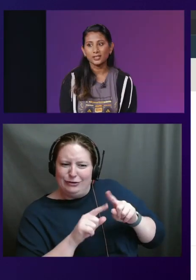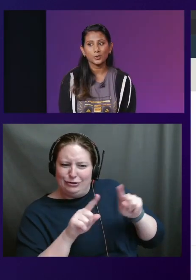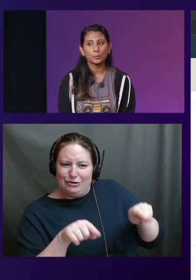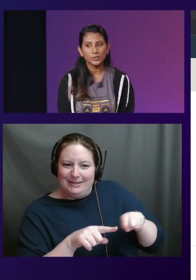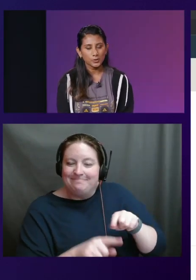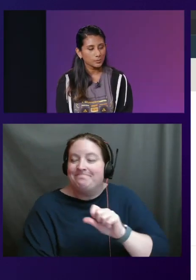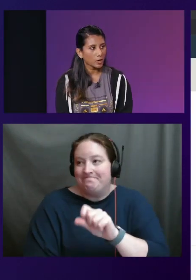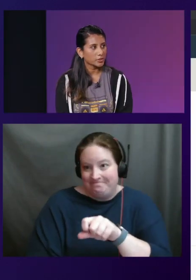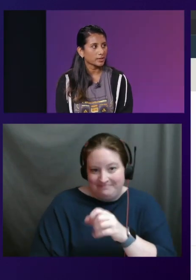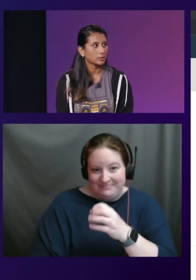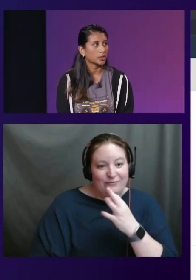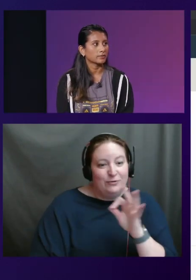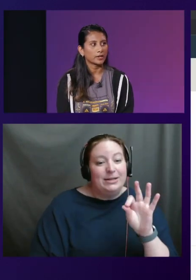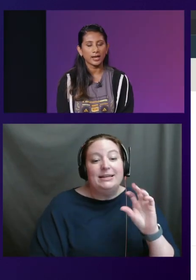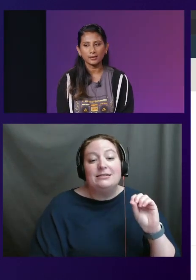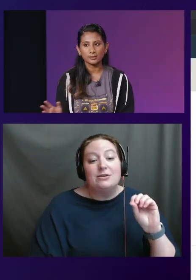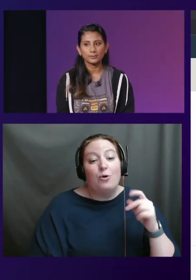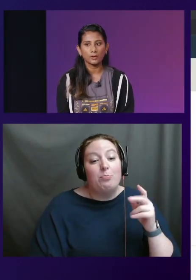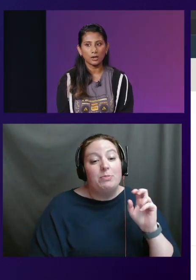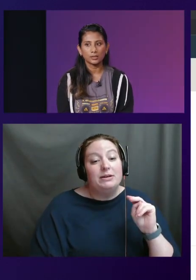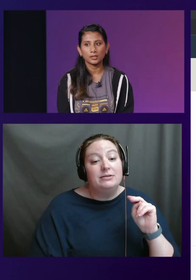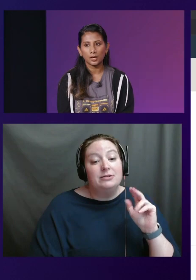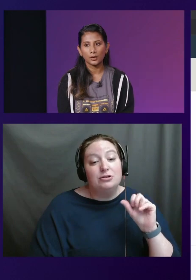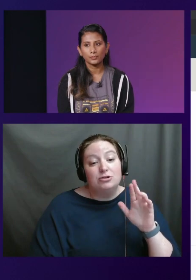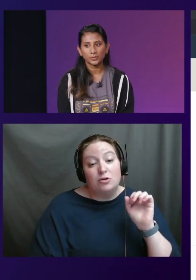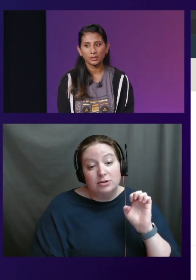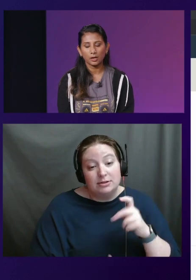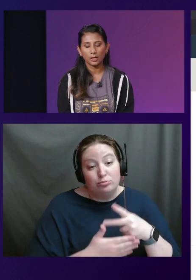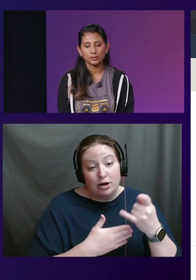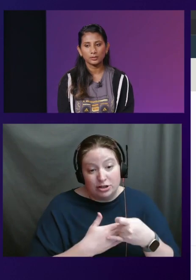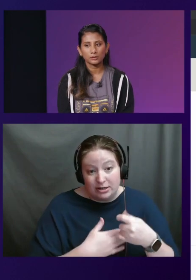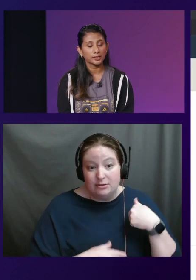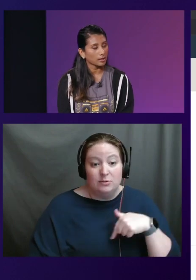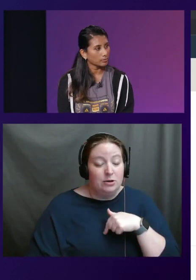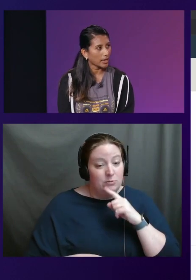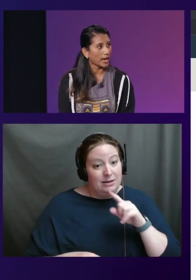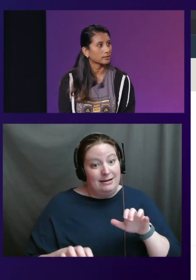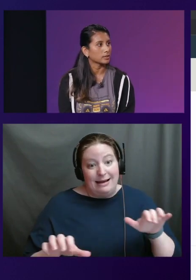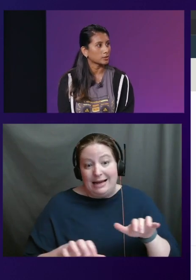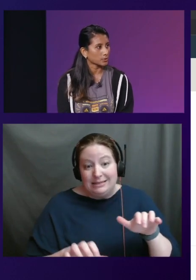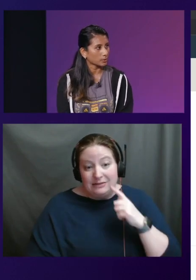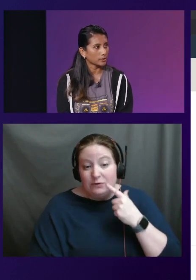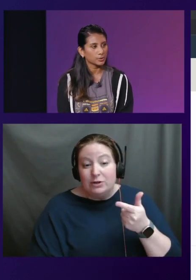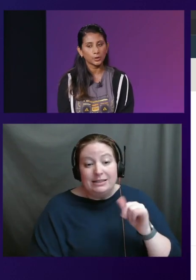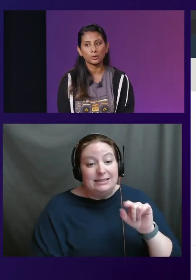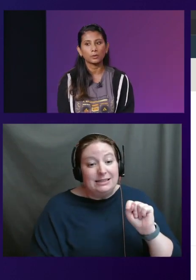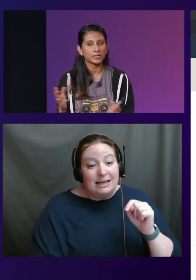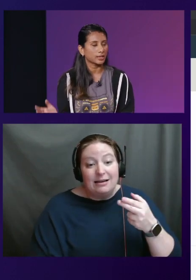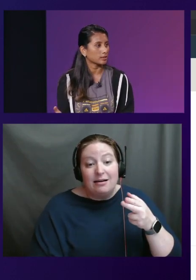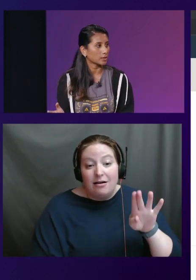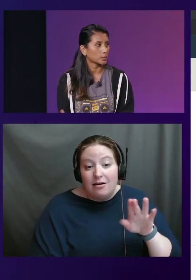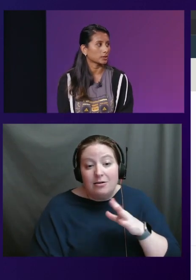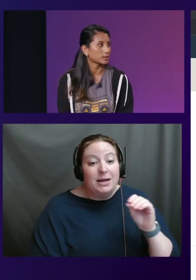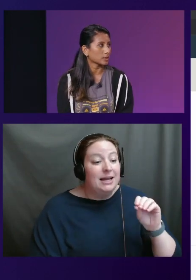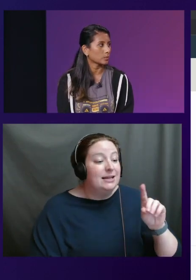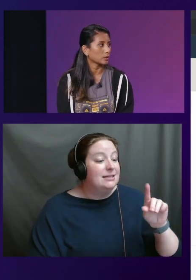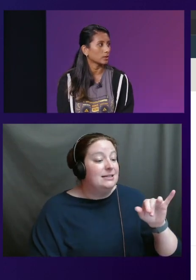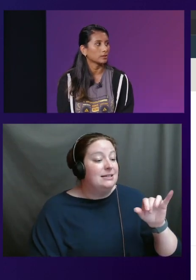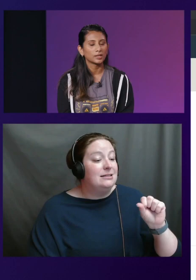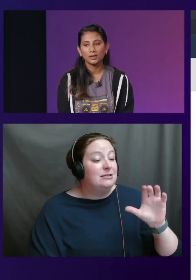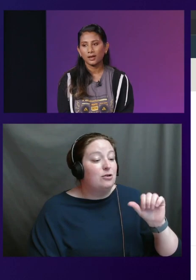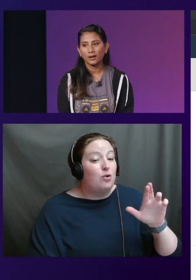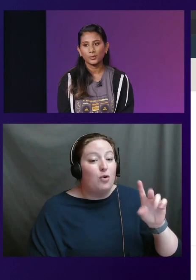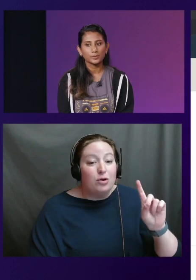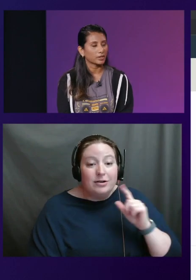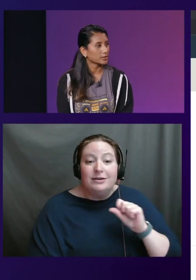free. It is an open source project. We are very active on GitHub and Discord, so you can always get in touch with us, and we